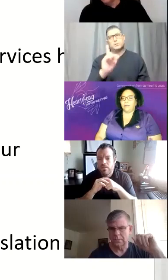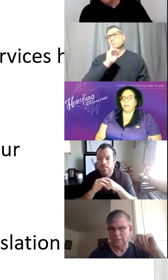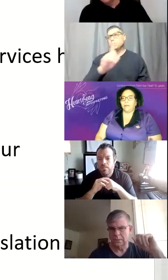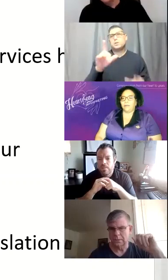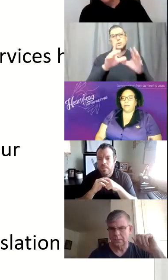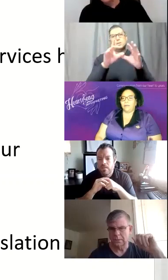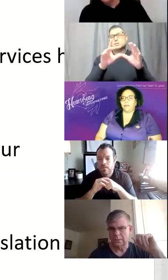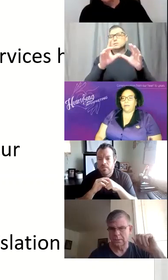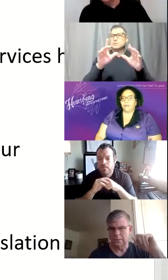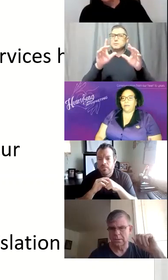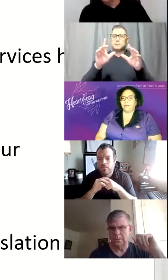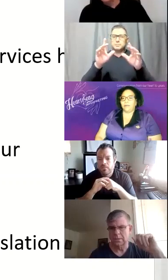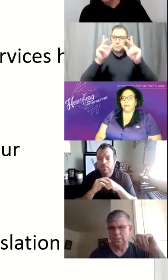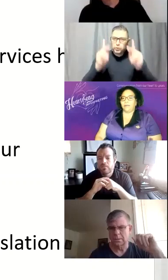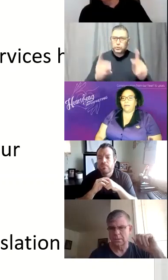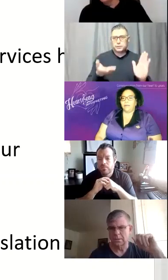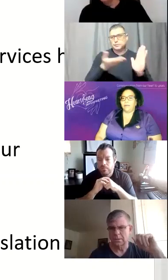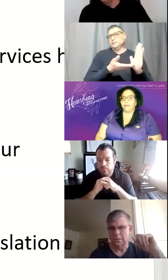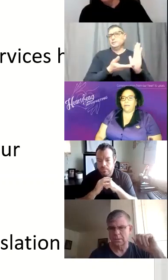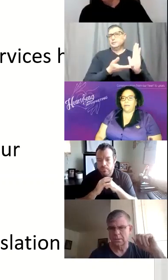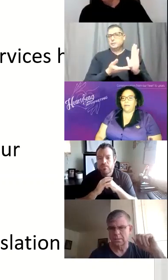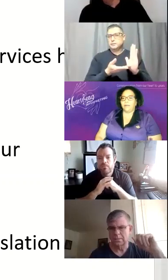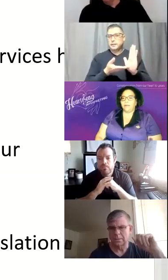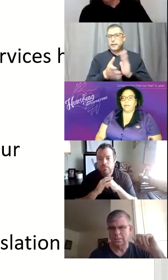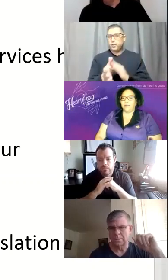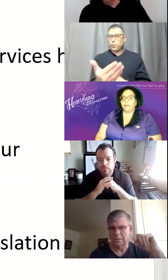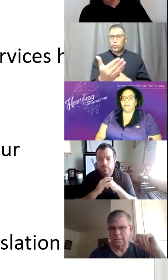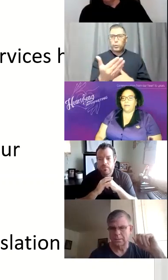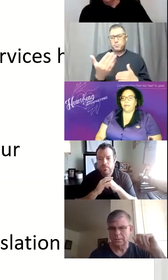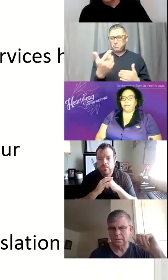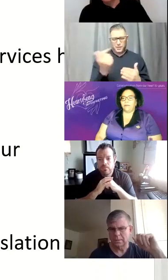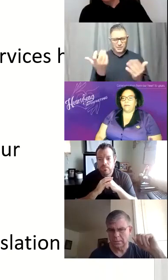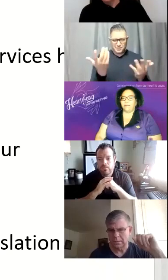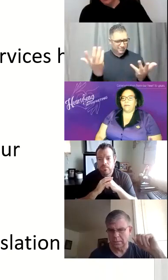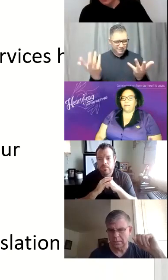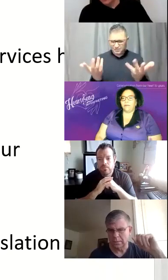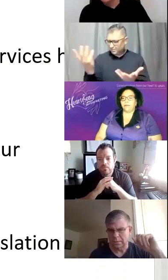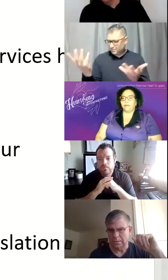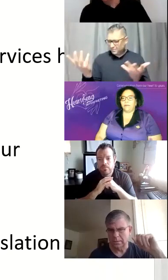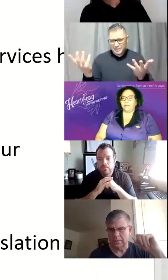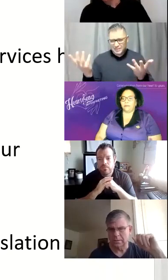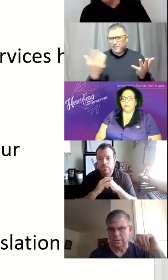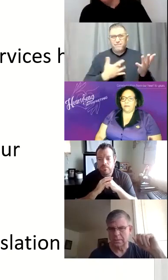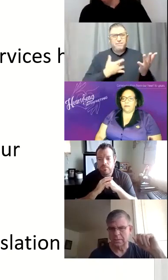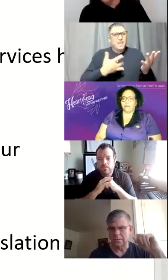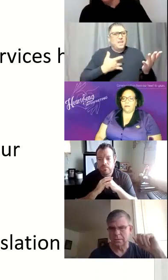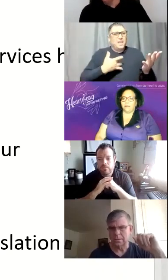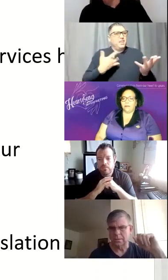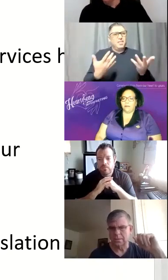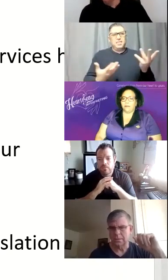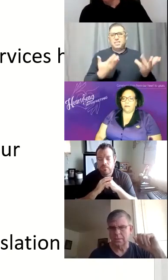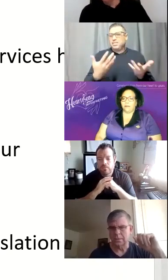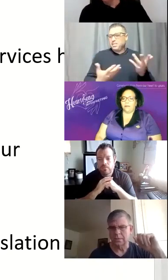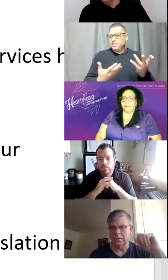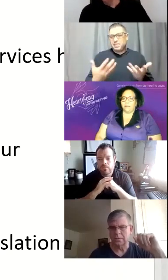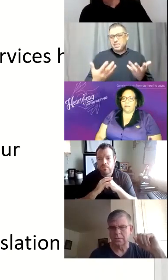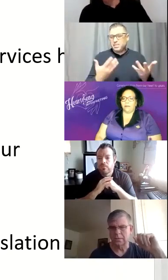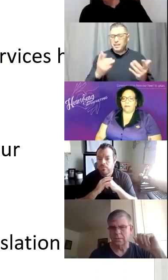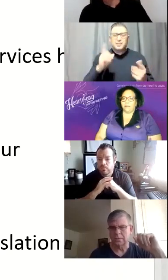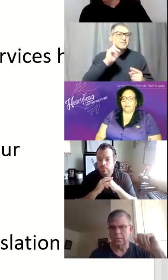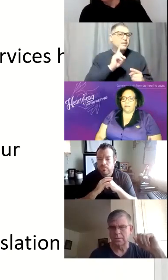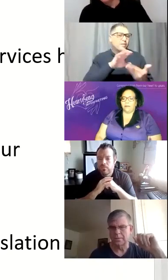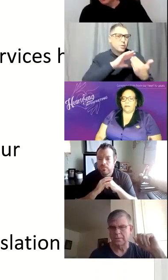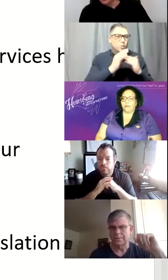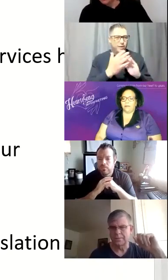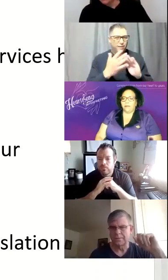deaf person in the room, just because it just seems sometimes for some in the deaf community,